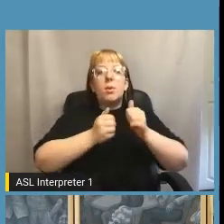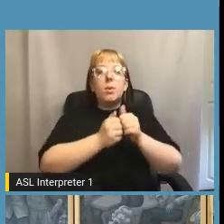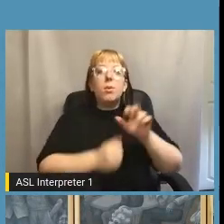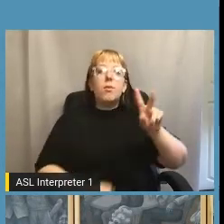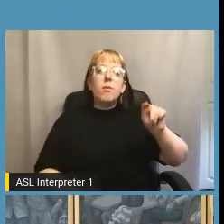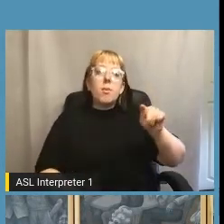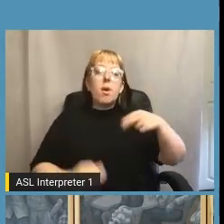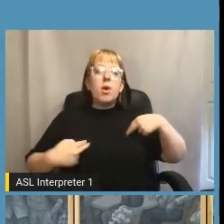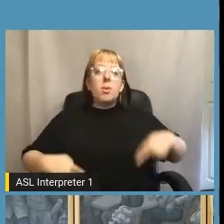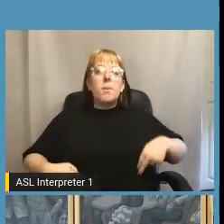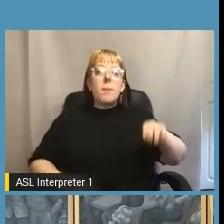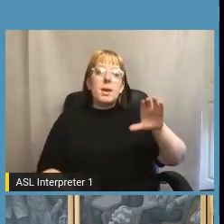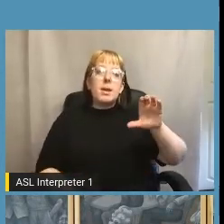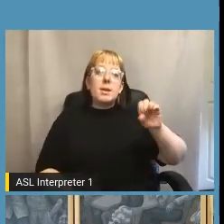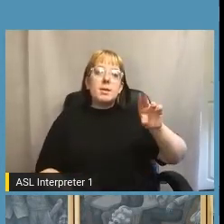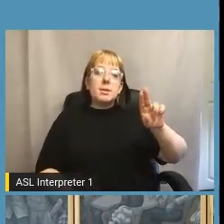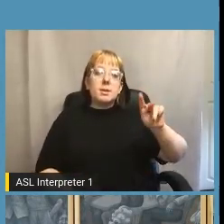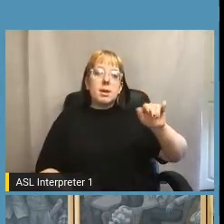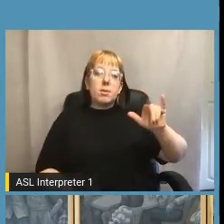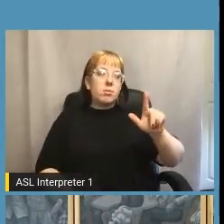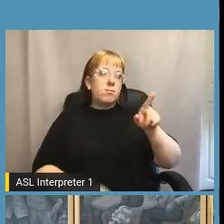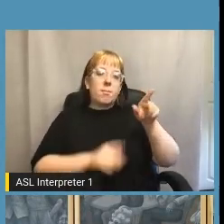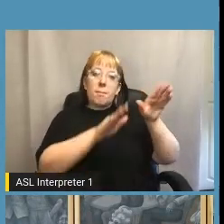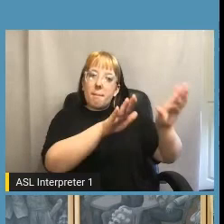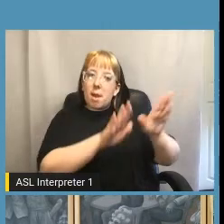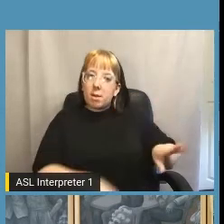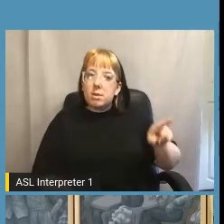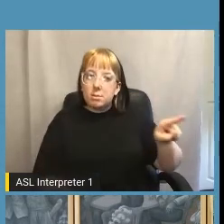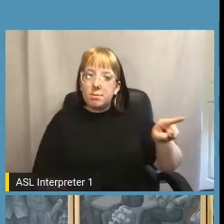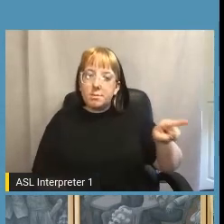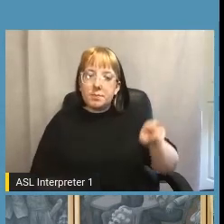are terrific. And